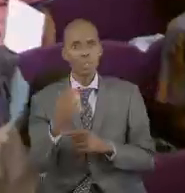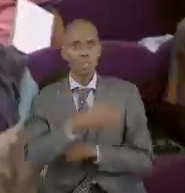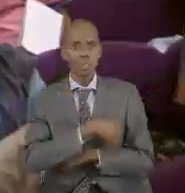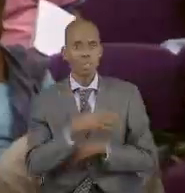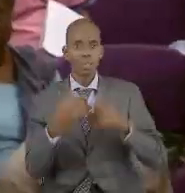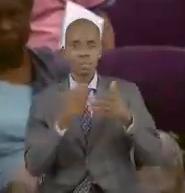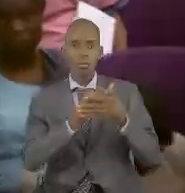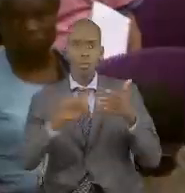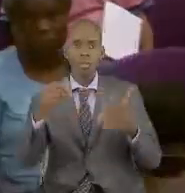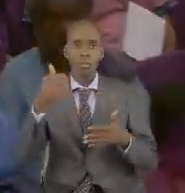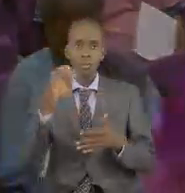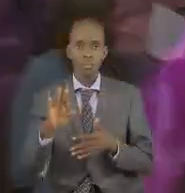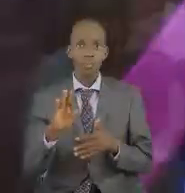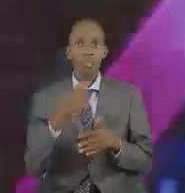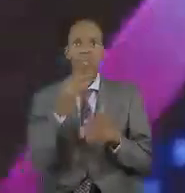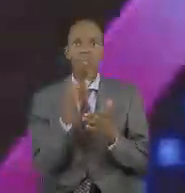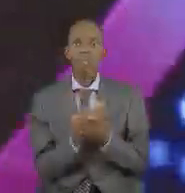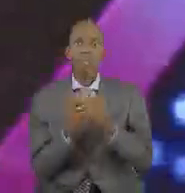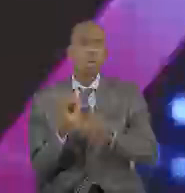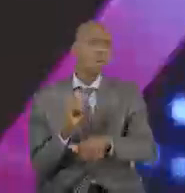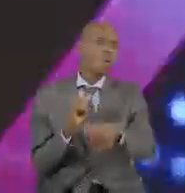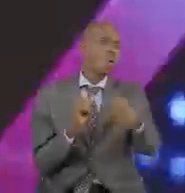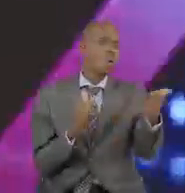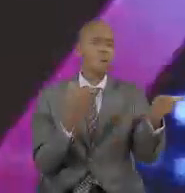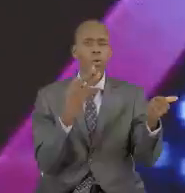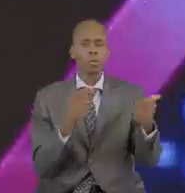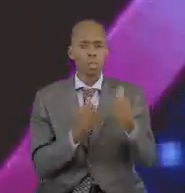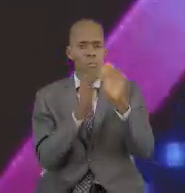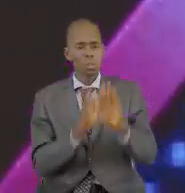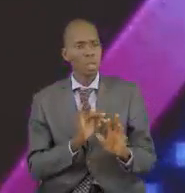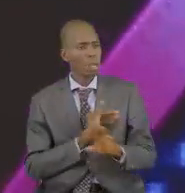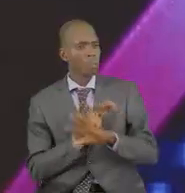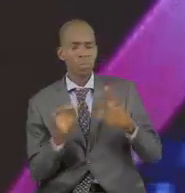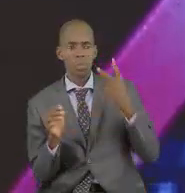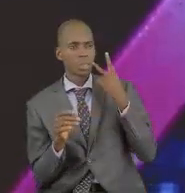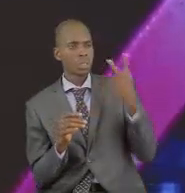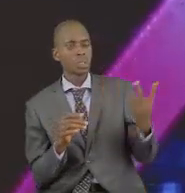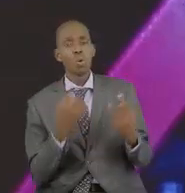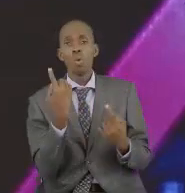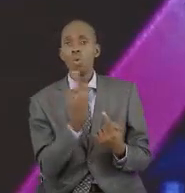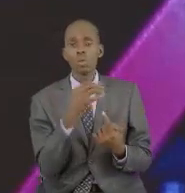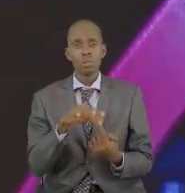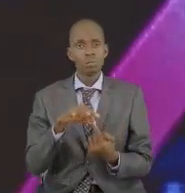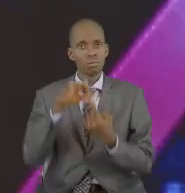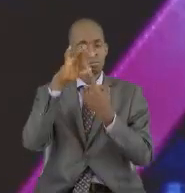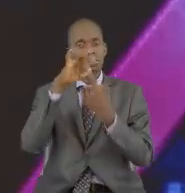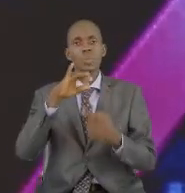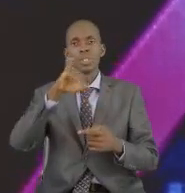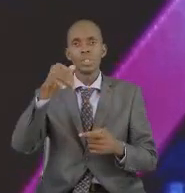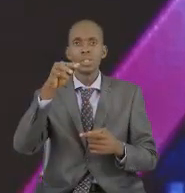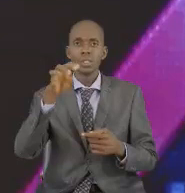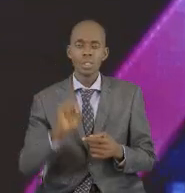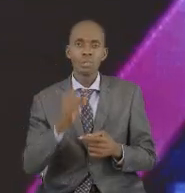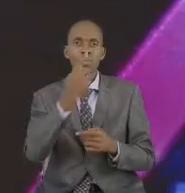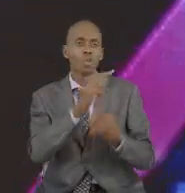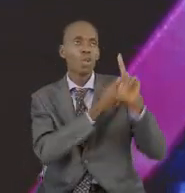says, but other of the apostles saw I none save except James, the Lord's brother.